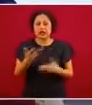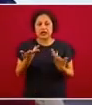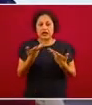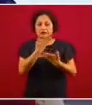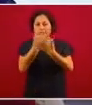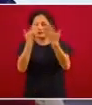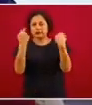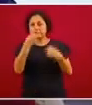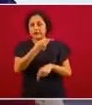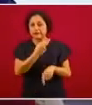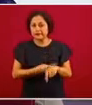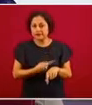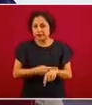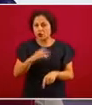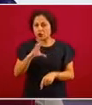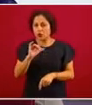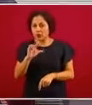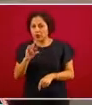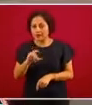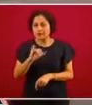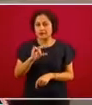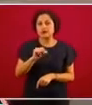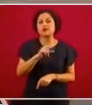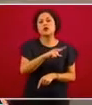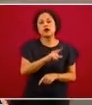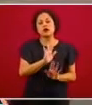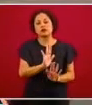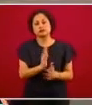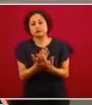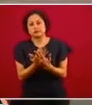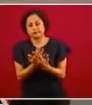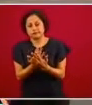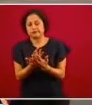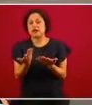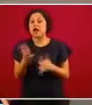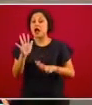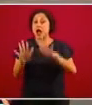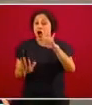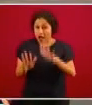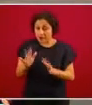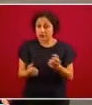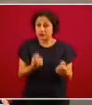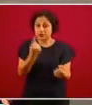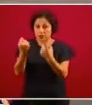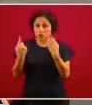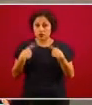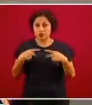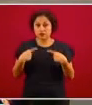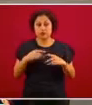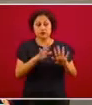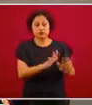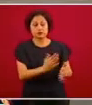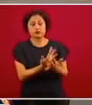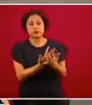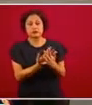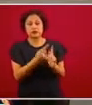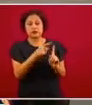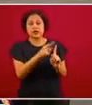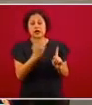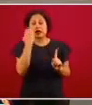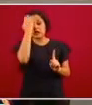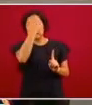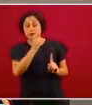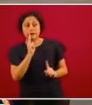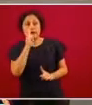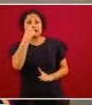In very few cases, and this can happen, sometimes a person, we have no opportunity of